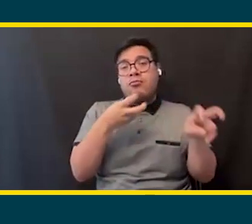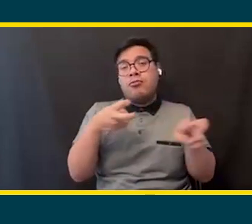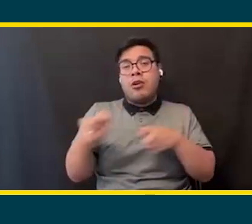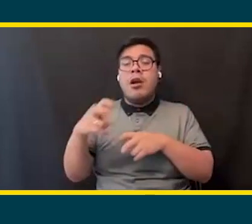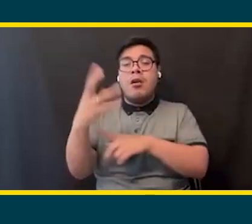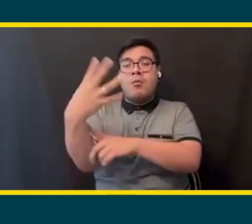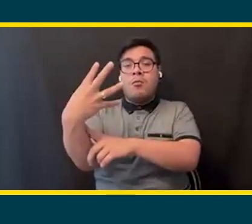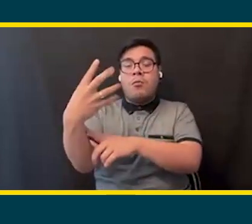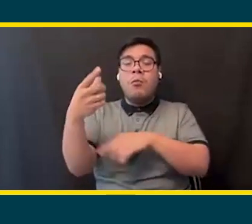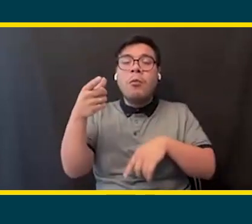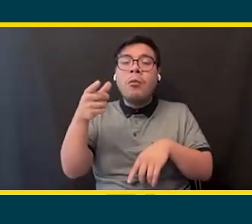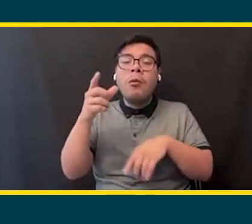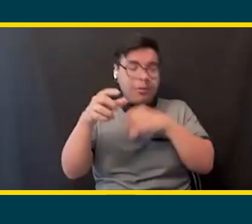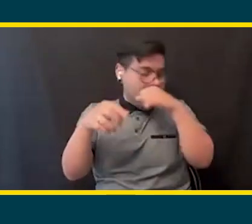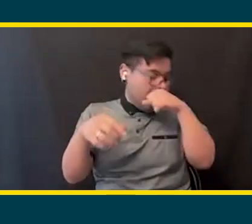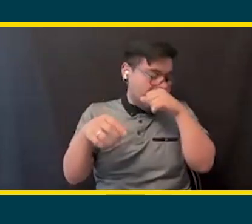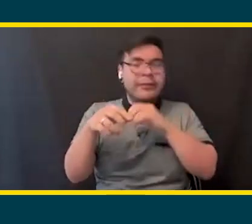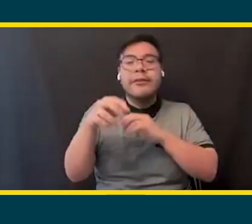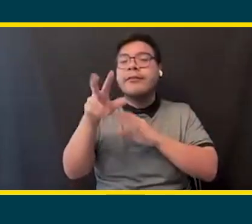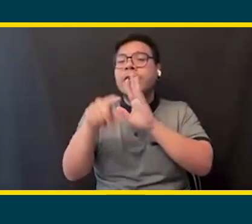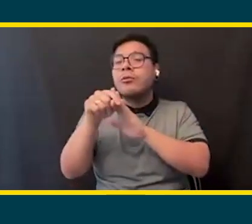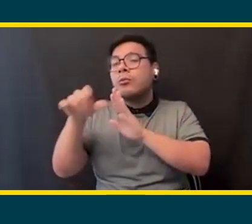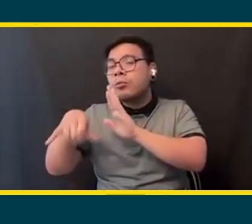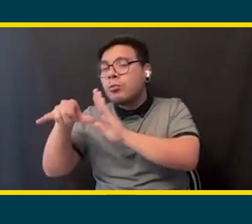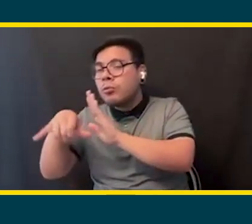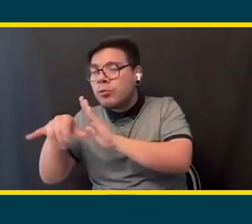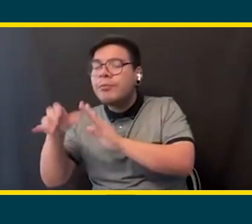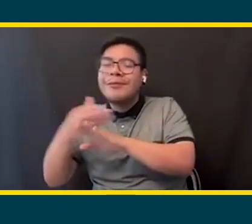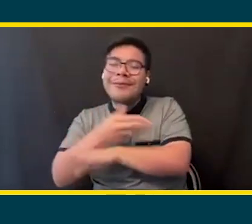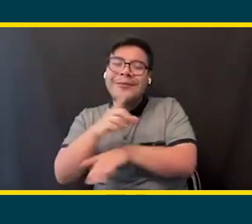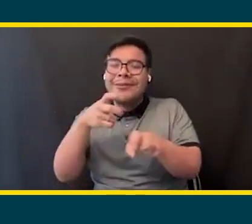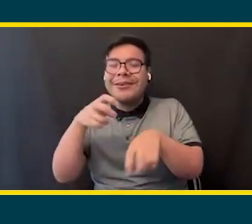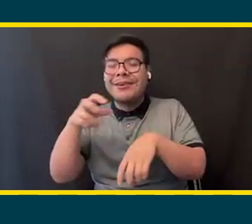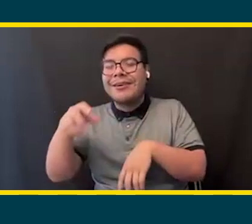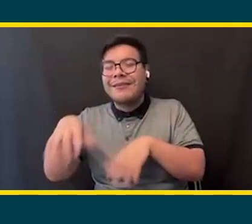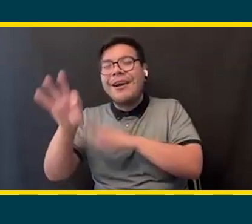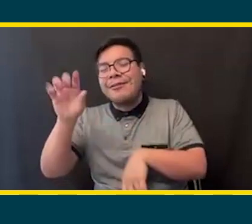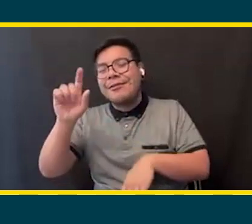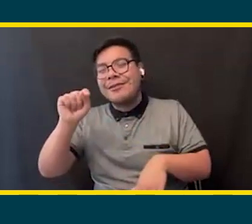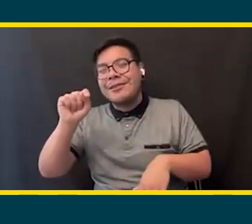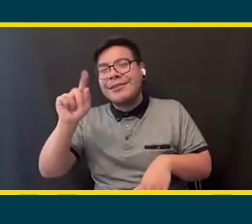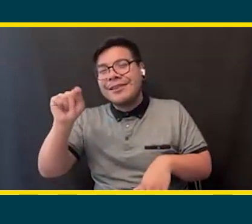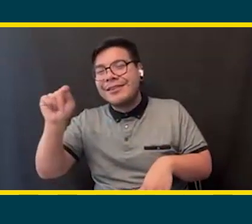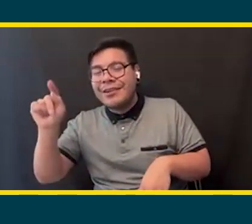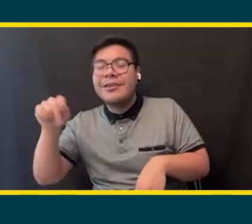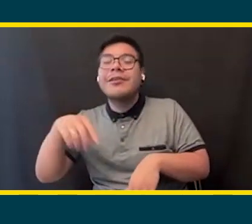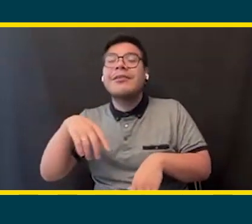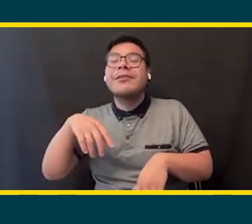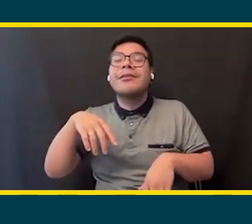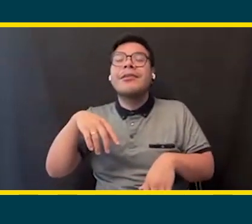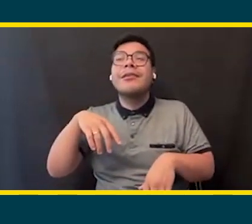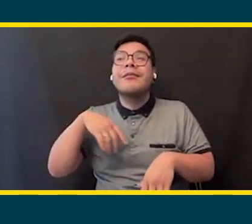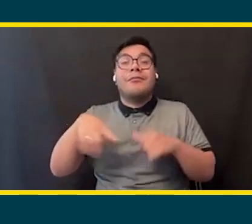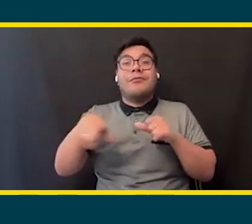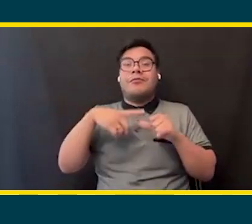of where I got started before TikTok was around, of course. And one of my most popular videos that I still have to this date is where